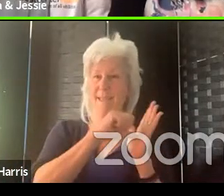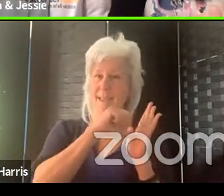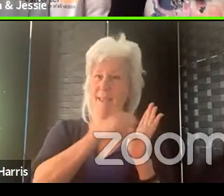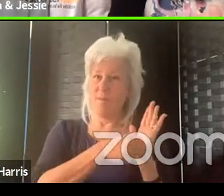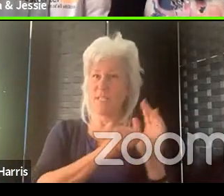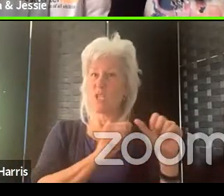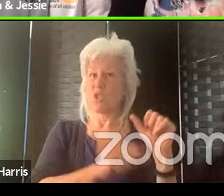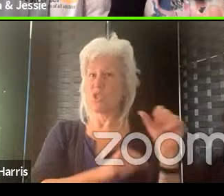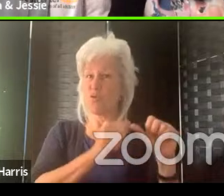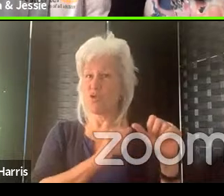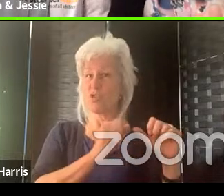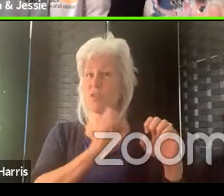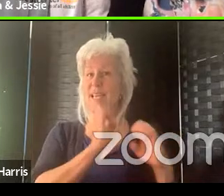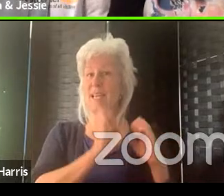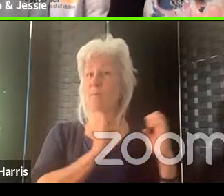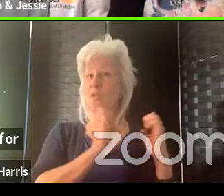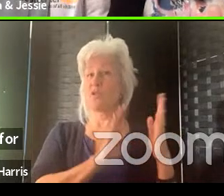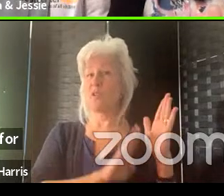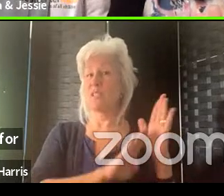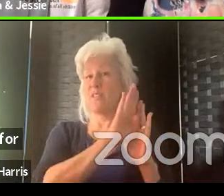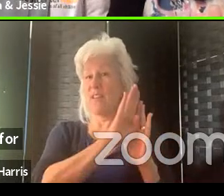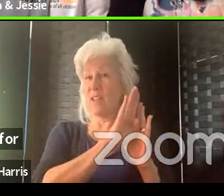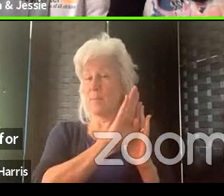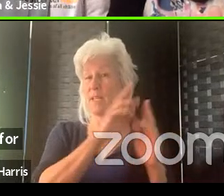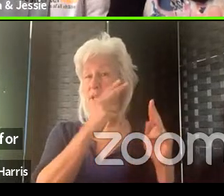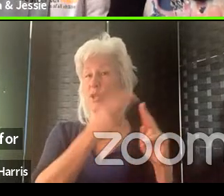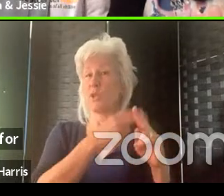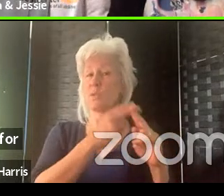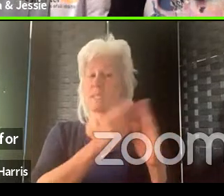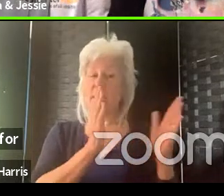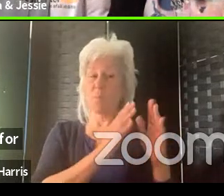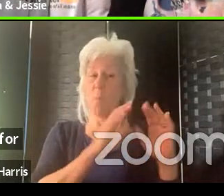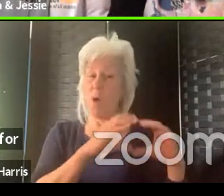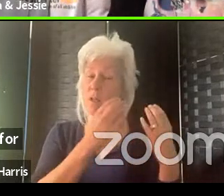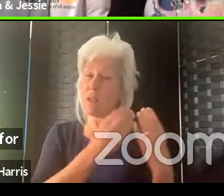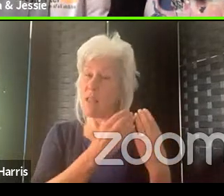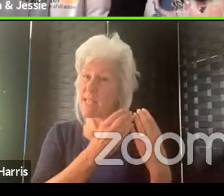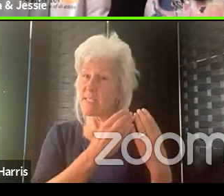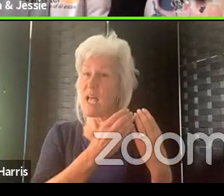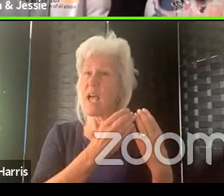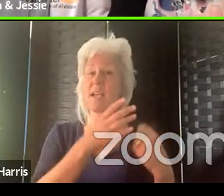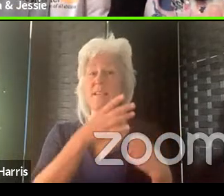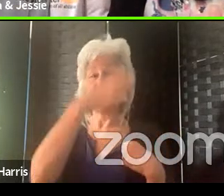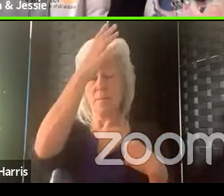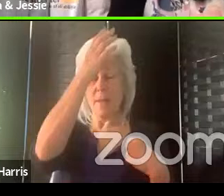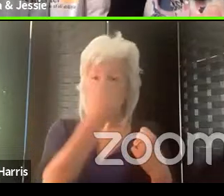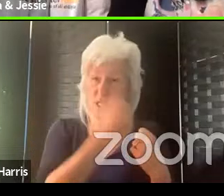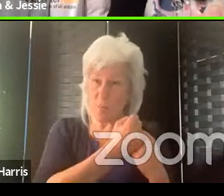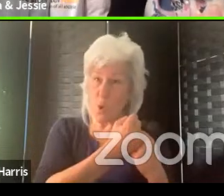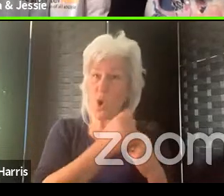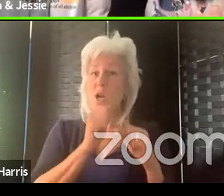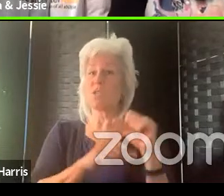social emotional development, using smaller class size ratios, parent supports, and